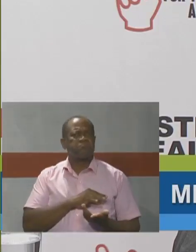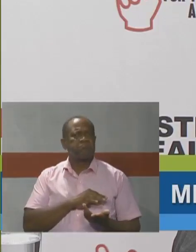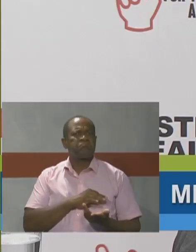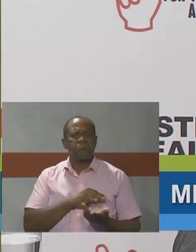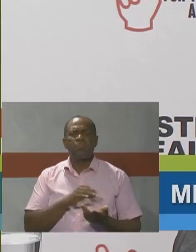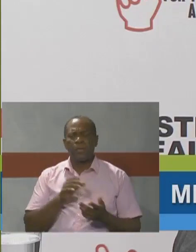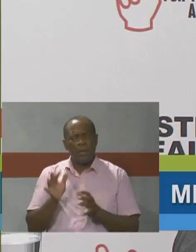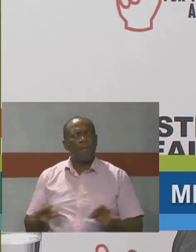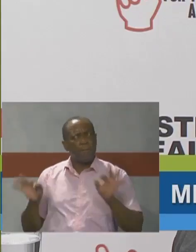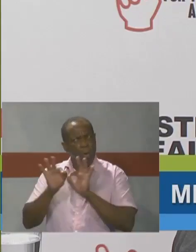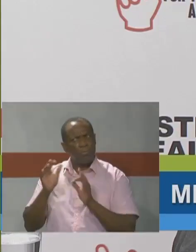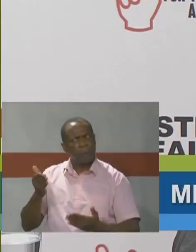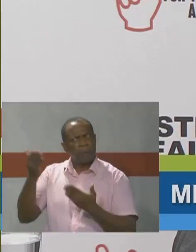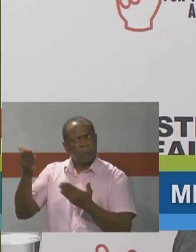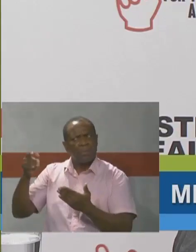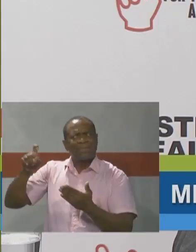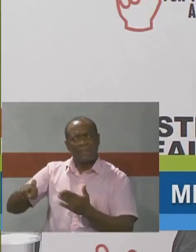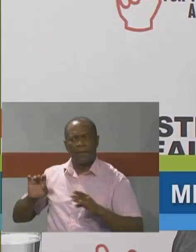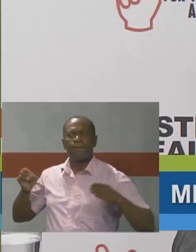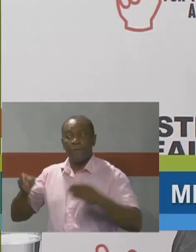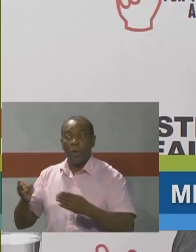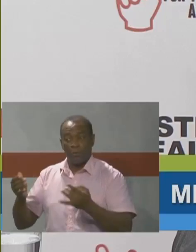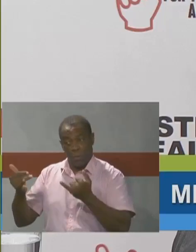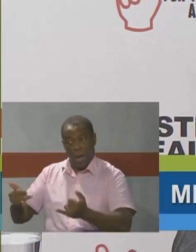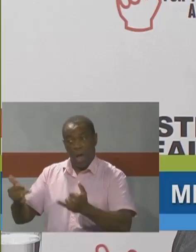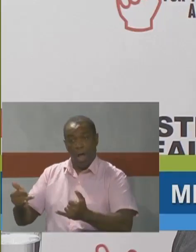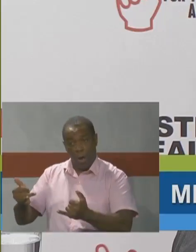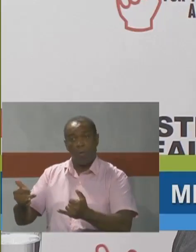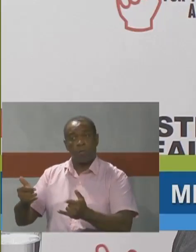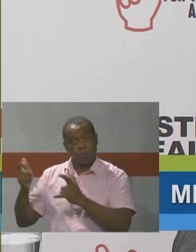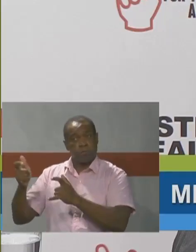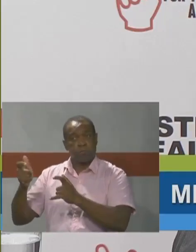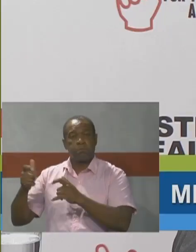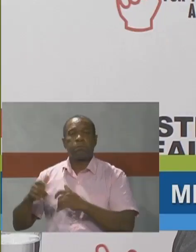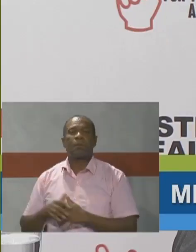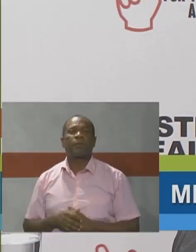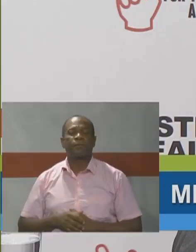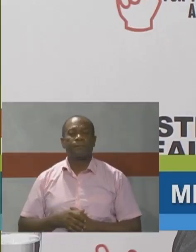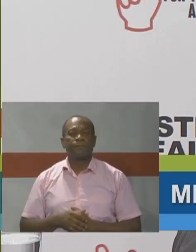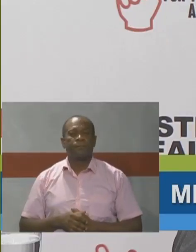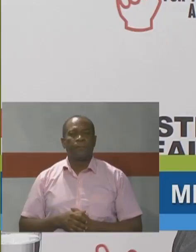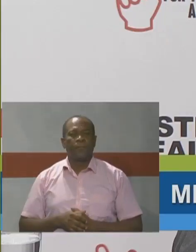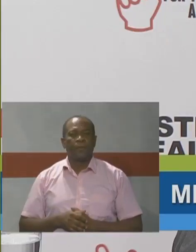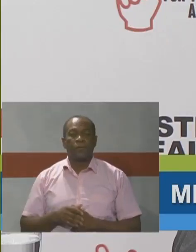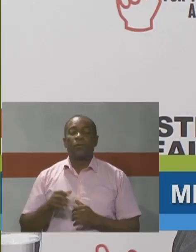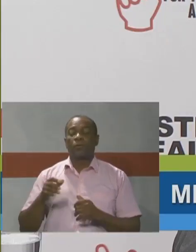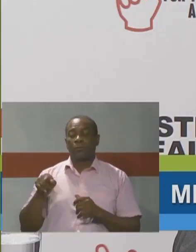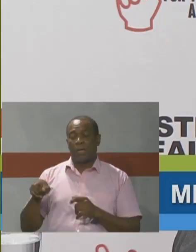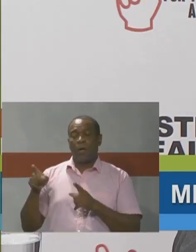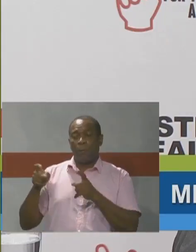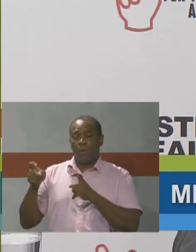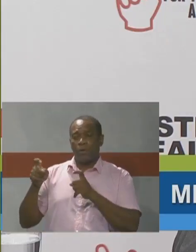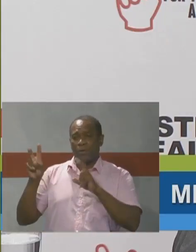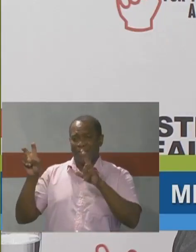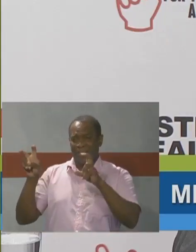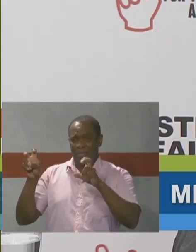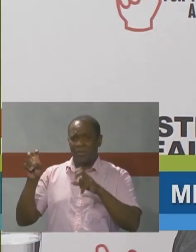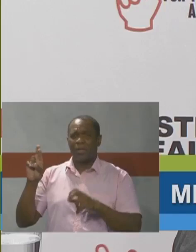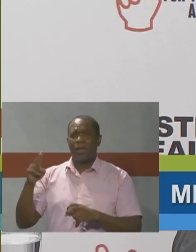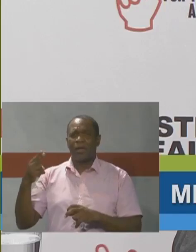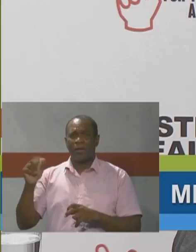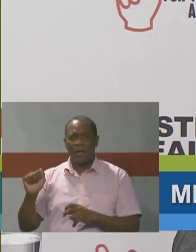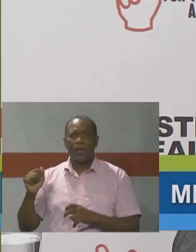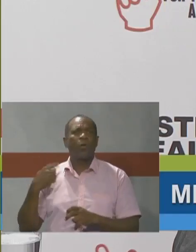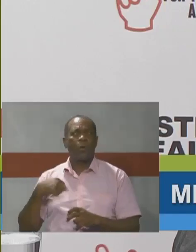almost immediately. So the operational issues at the level of the RHAs, we are concerned about